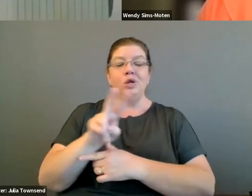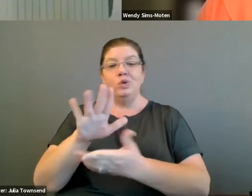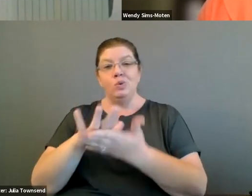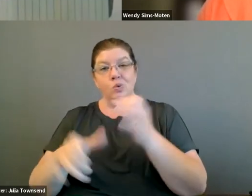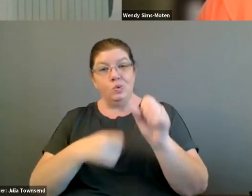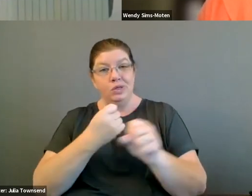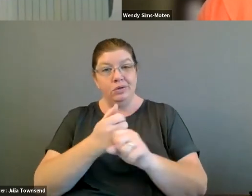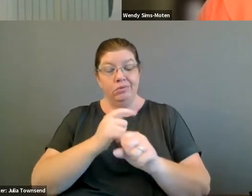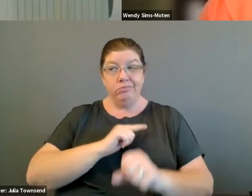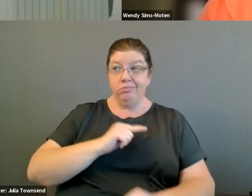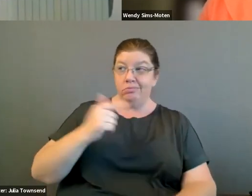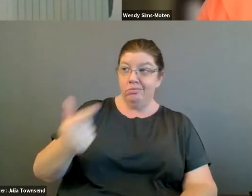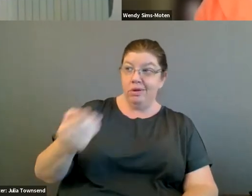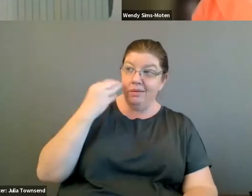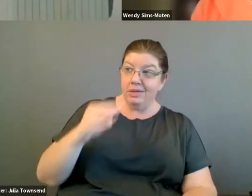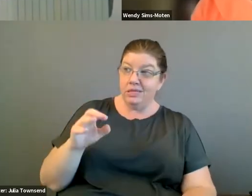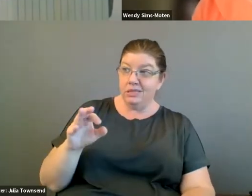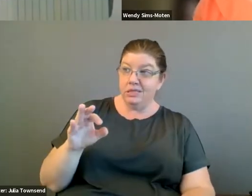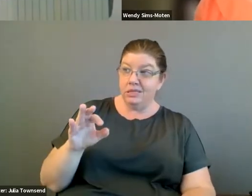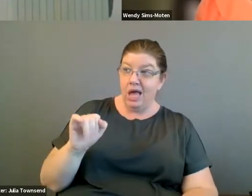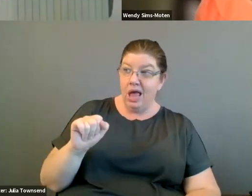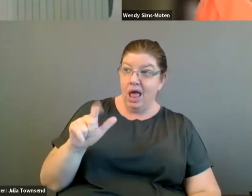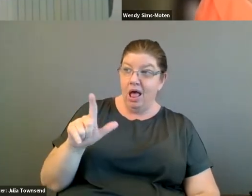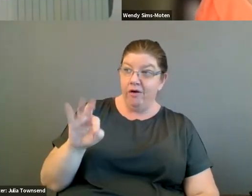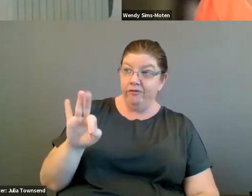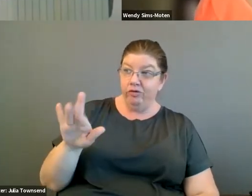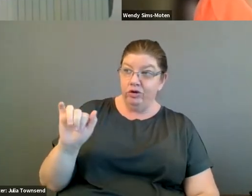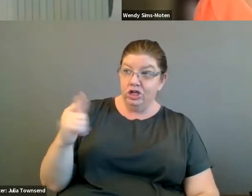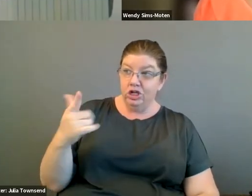this over to you, Ms. Loffridge?